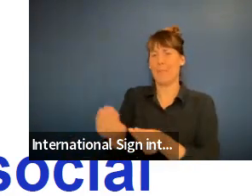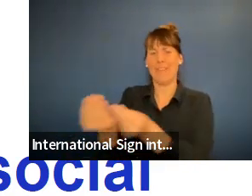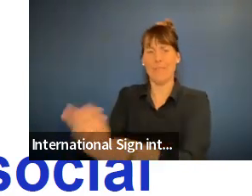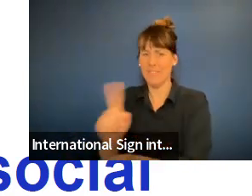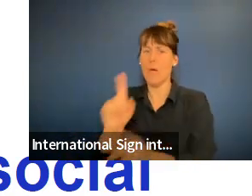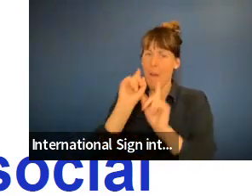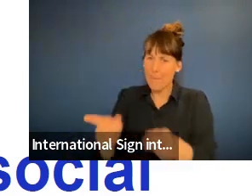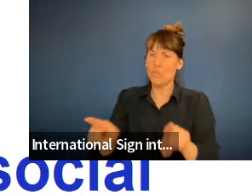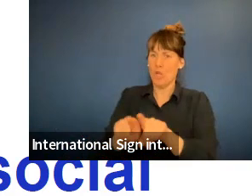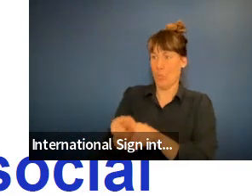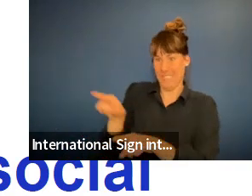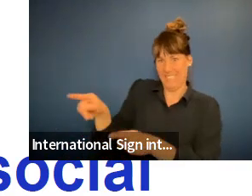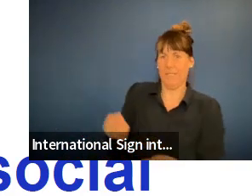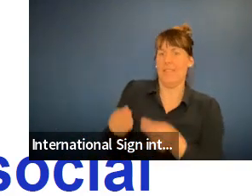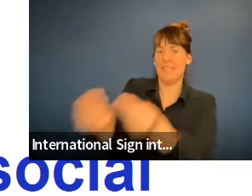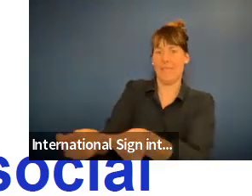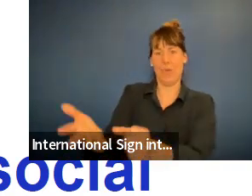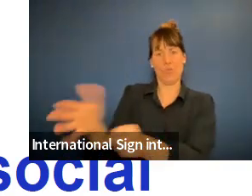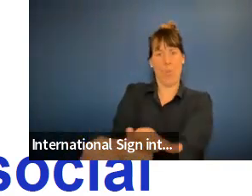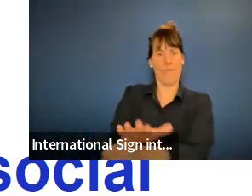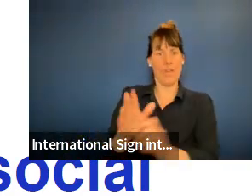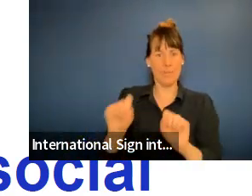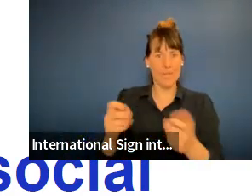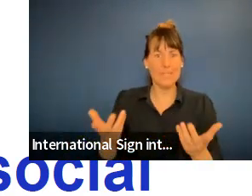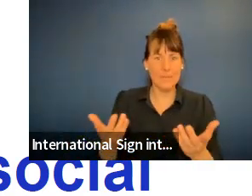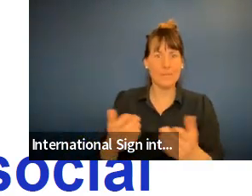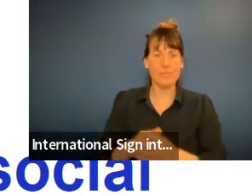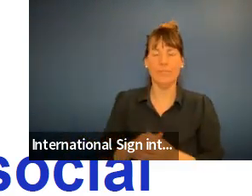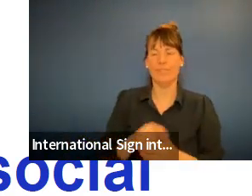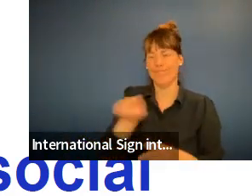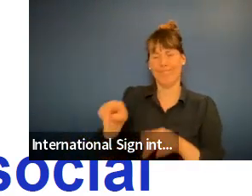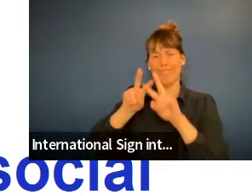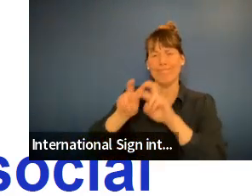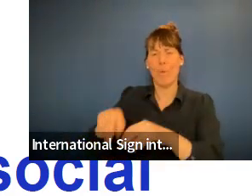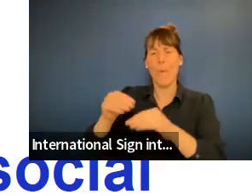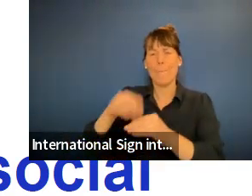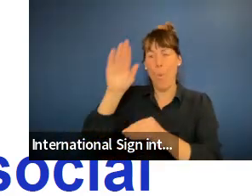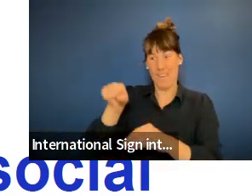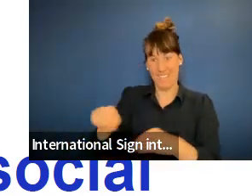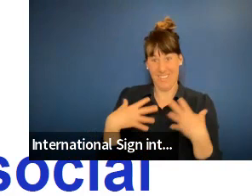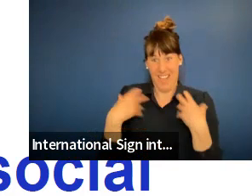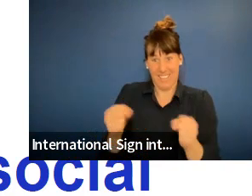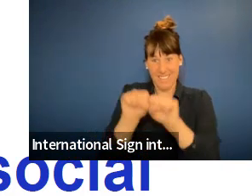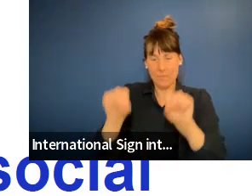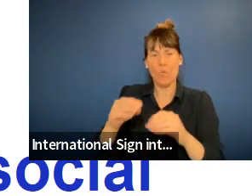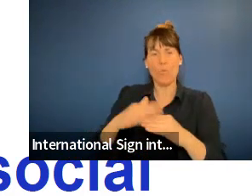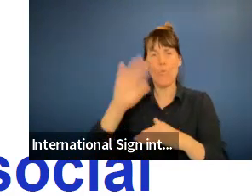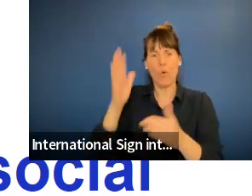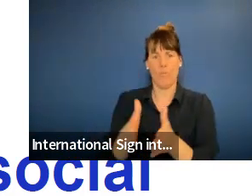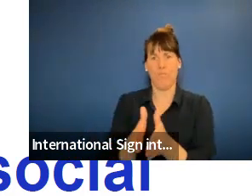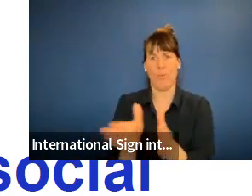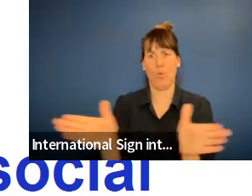and accessibility of services that people with disabilities require, in particular, rehabilitation and